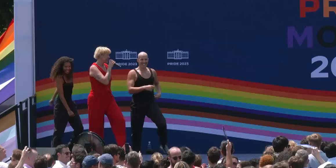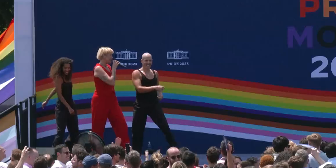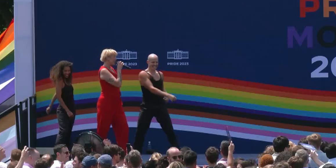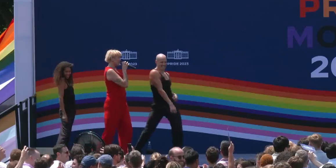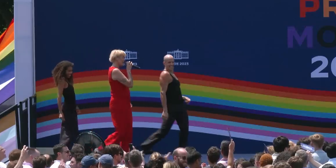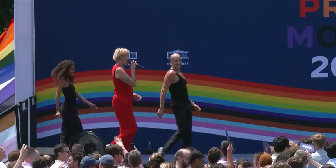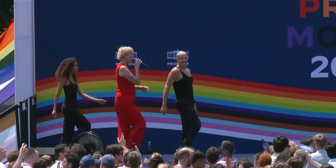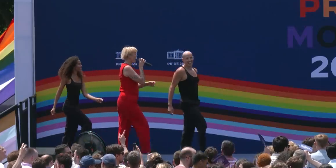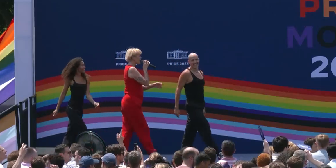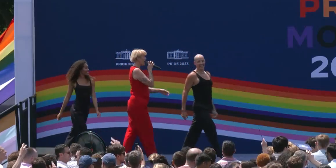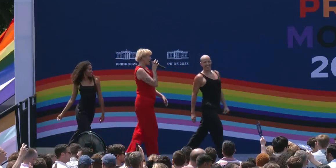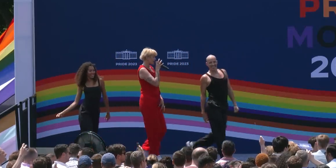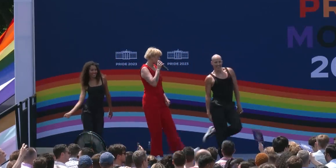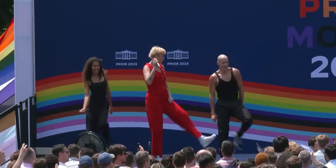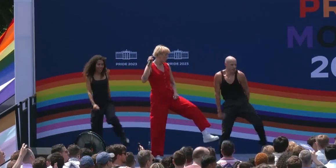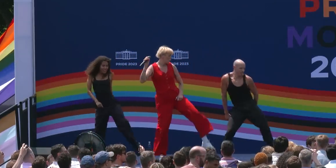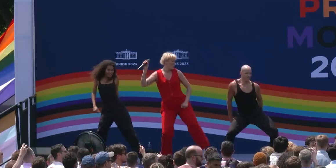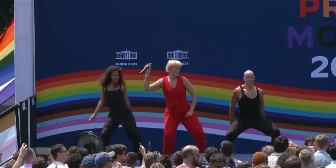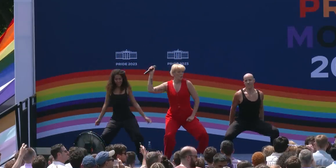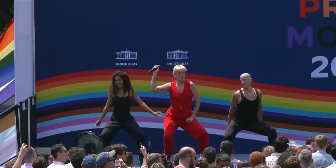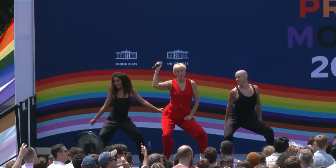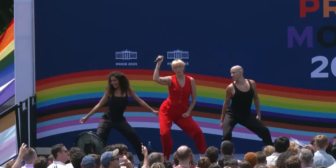Cause you've been making a mess.